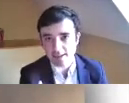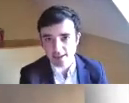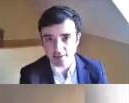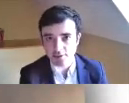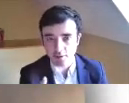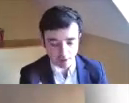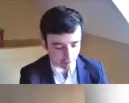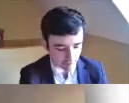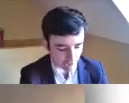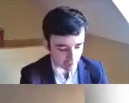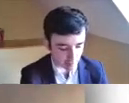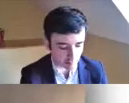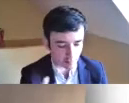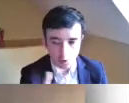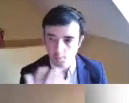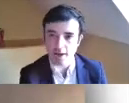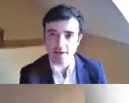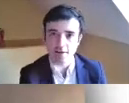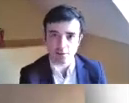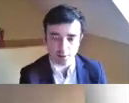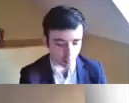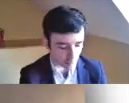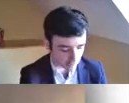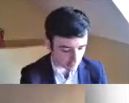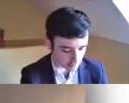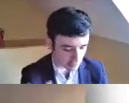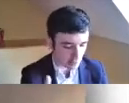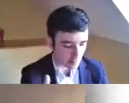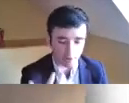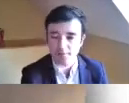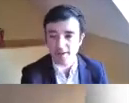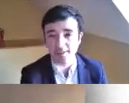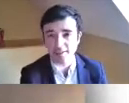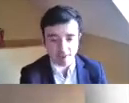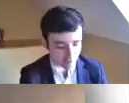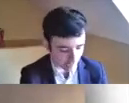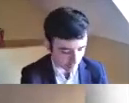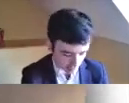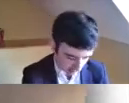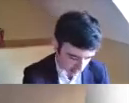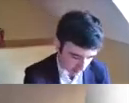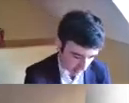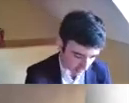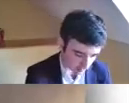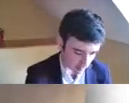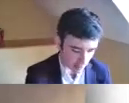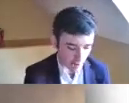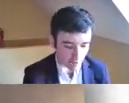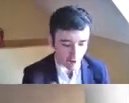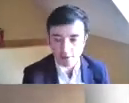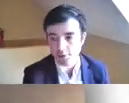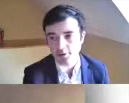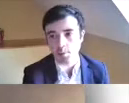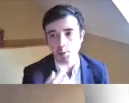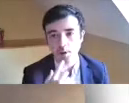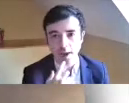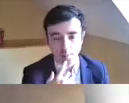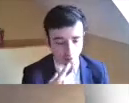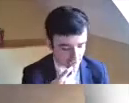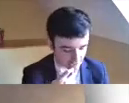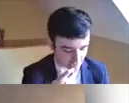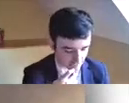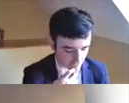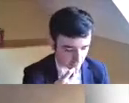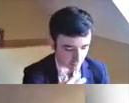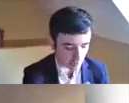easily into the history of Ireland's diaspora. O'Brennan as a former migrant, Murphy is a second generation Irish American, and Arthur is someone with yet